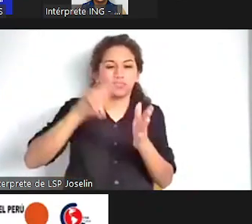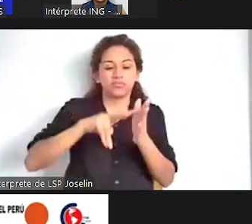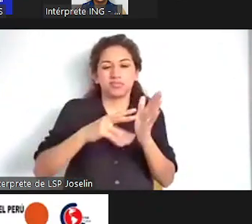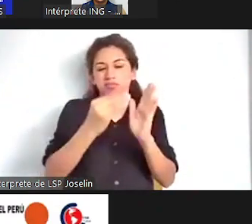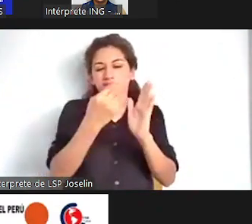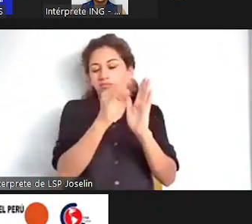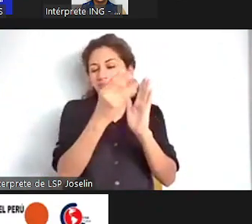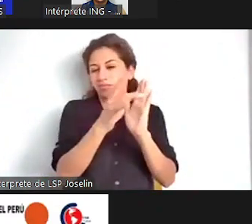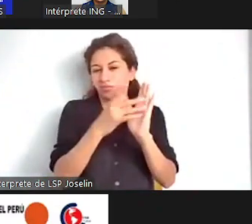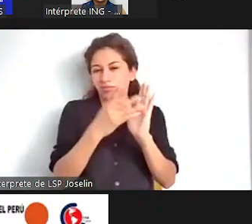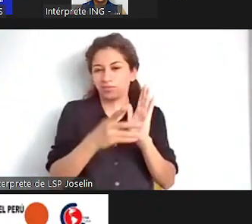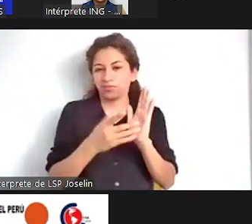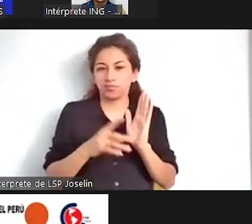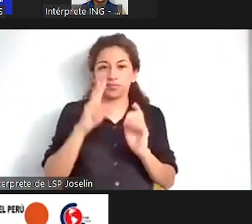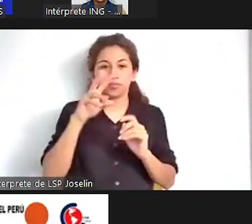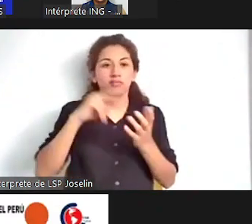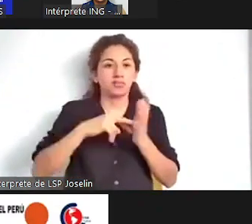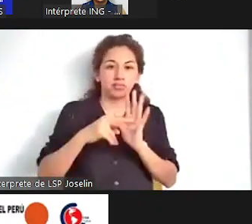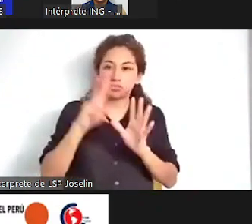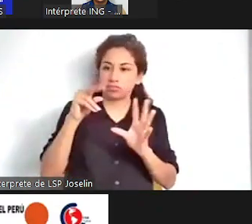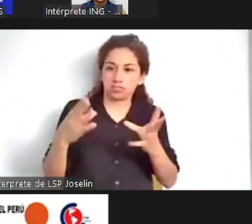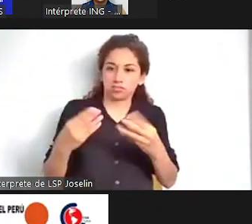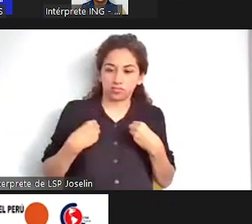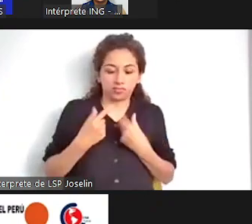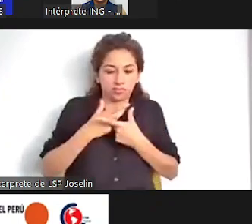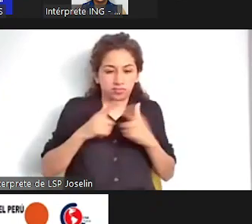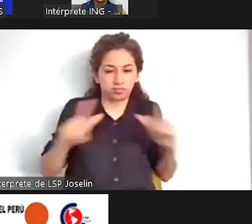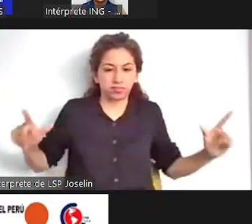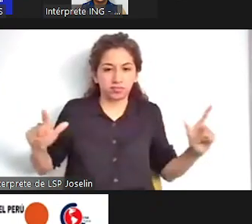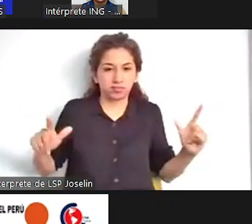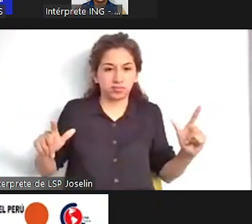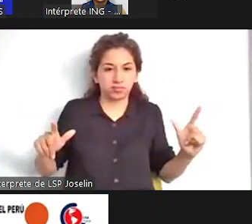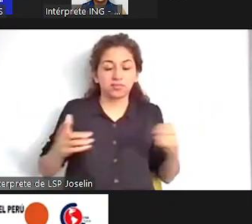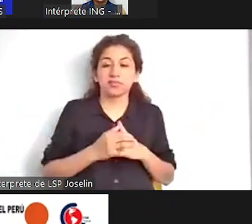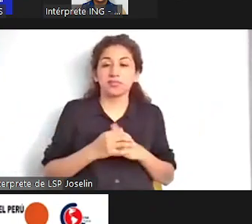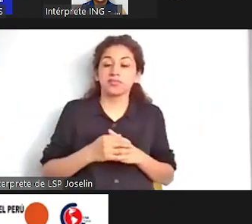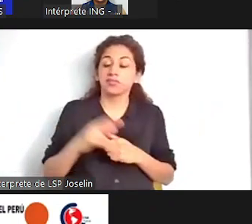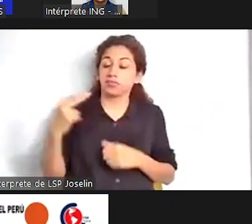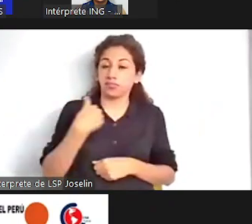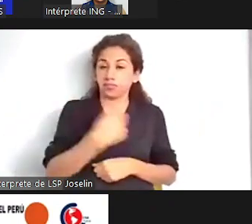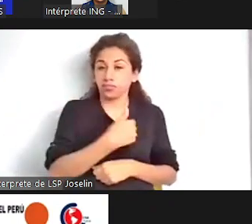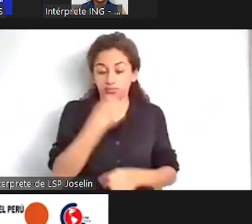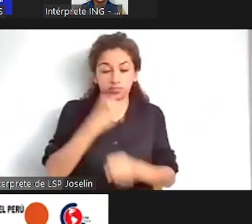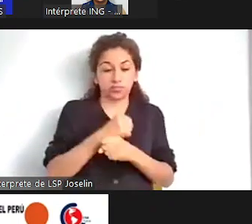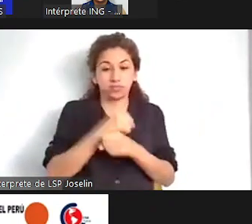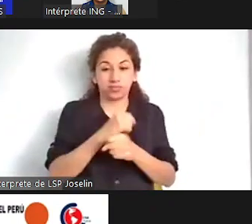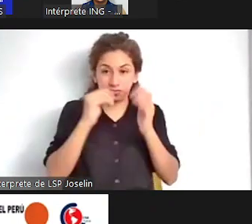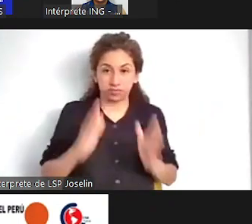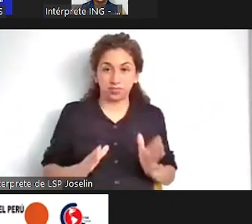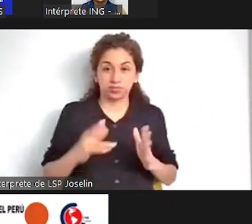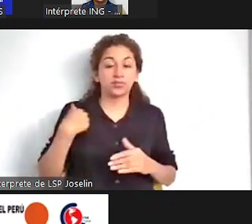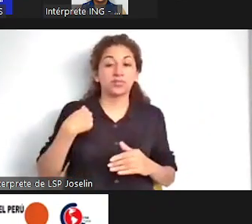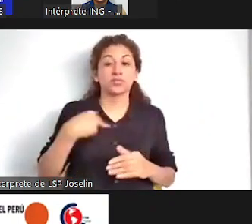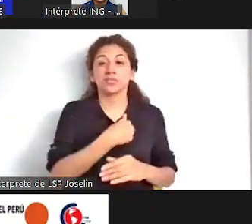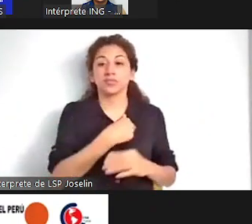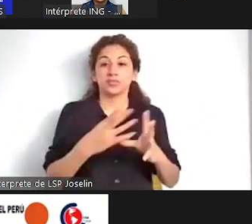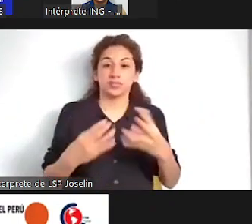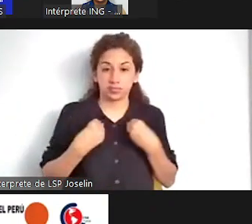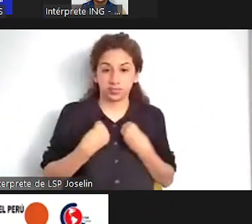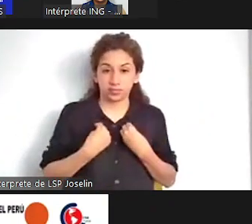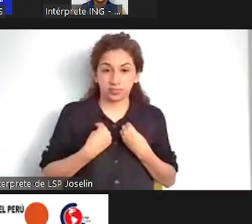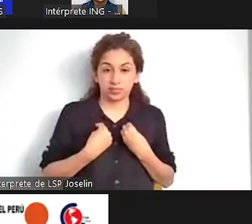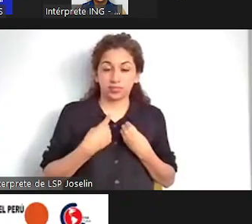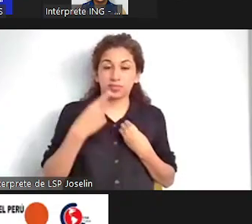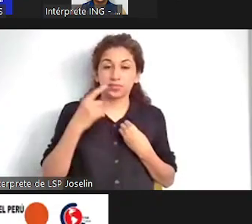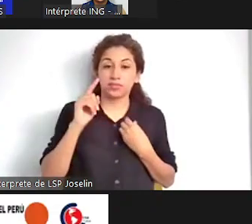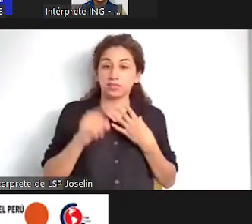the norms so that it doesn't guarantee the freedom of unionizing the workers consider